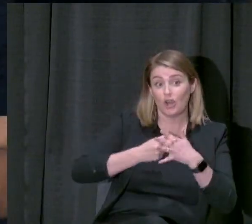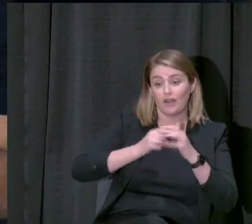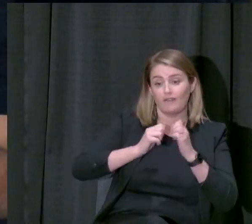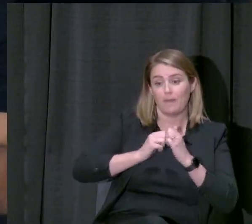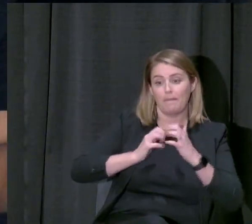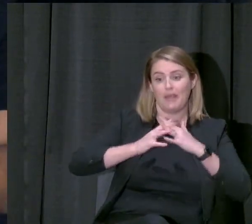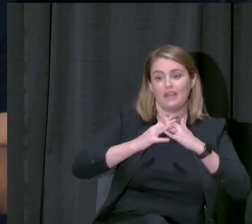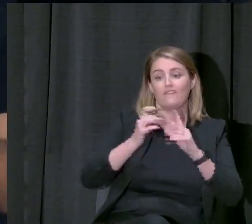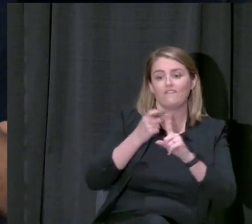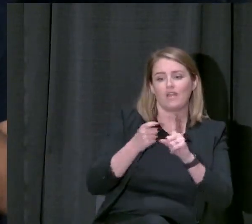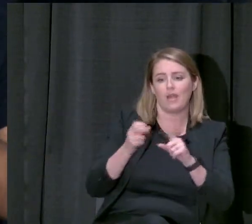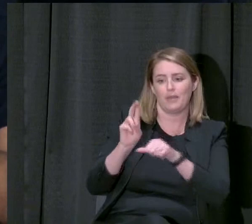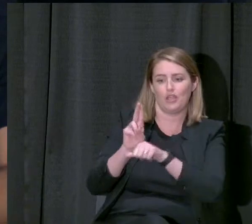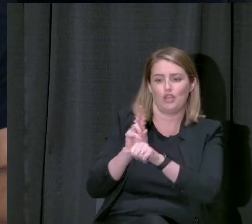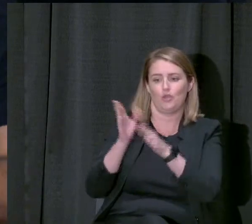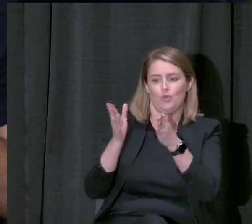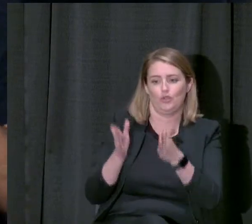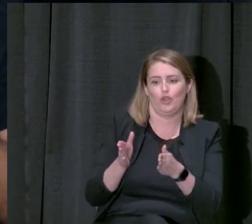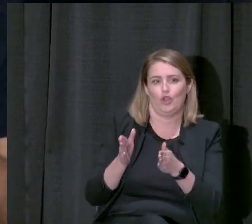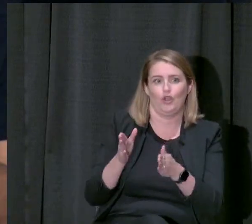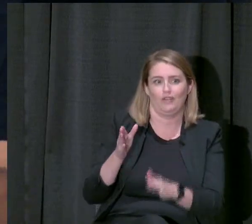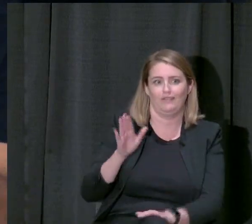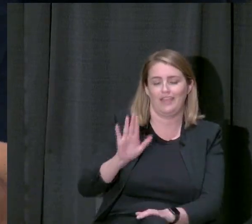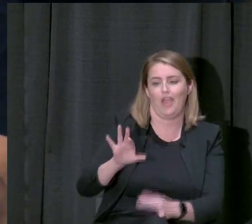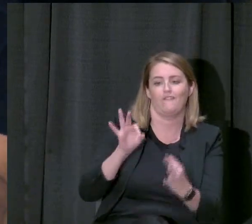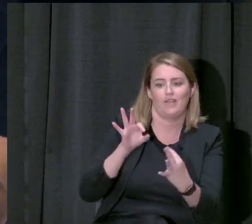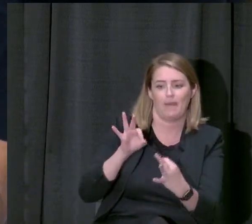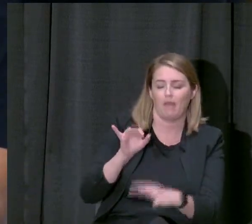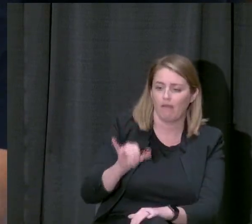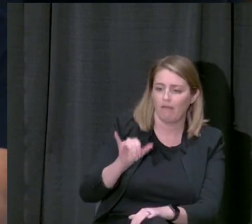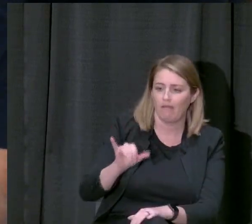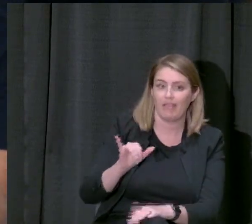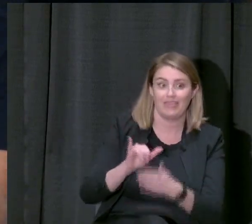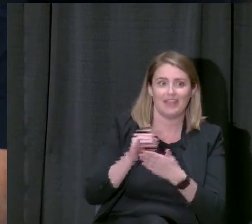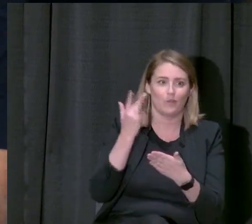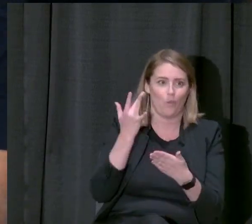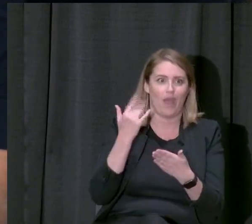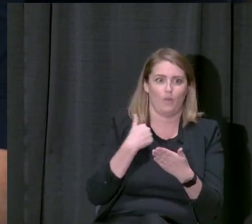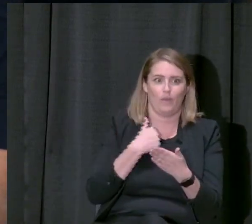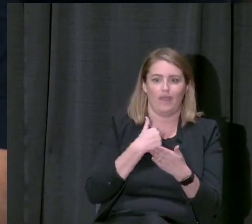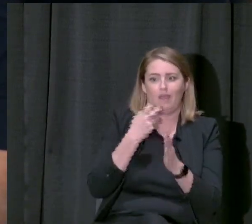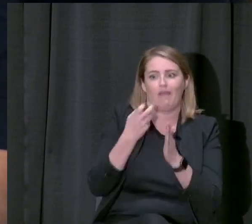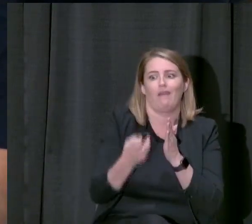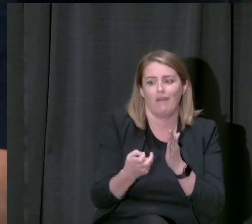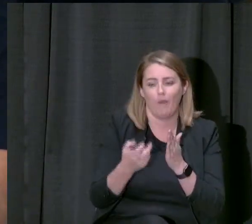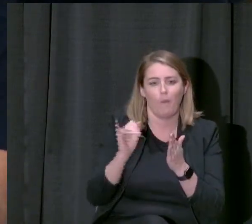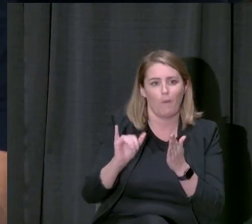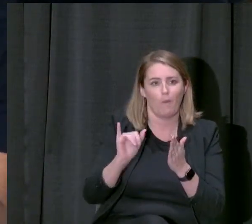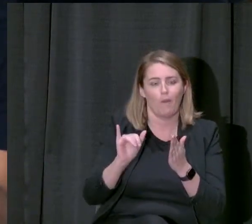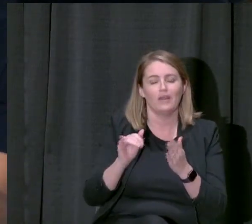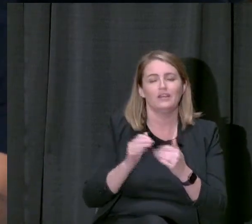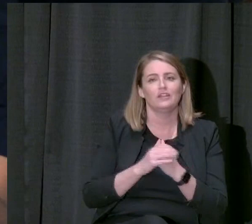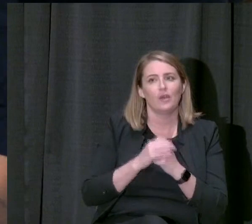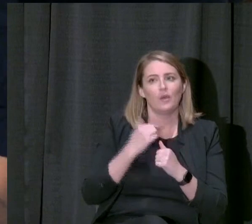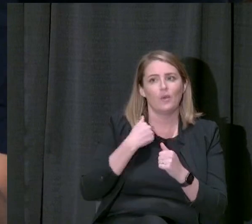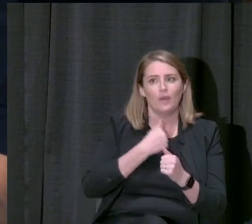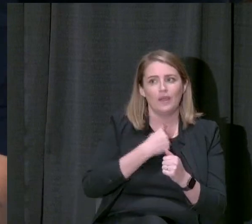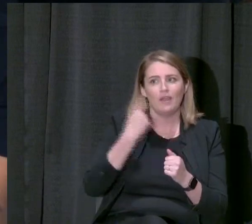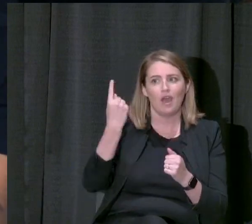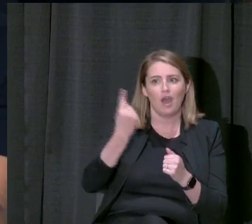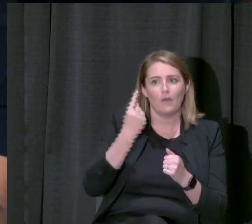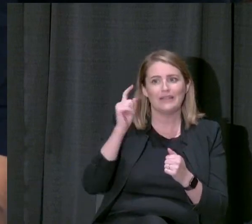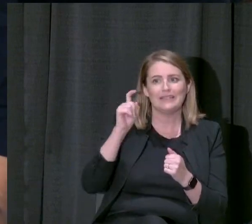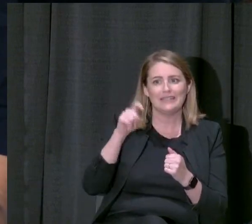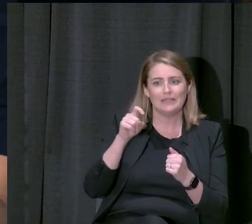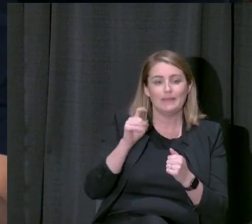from a user's feedback, right? That's what sort of got us into it. And one of the things we realized early on is that we always need to be talking